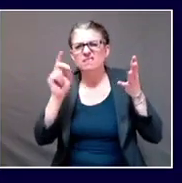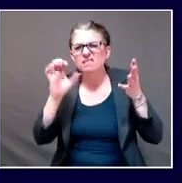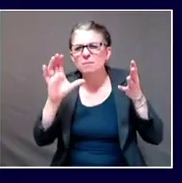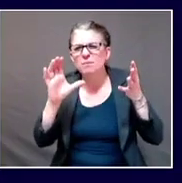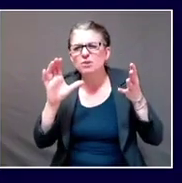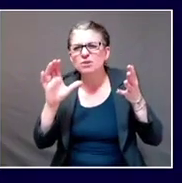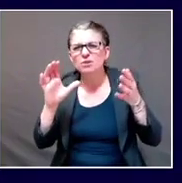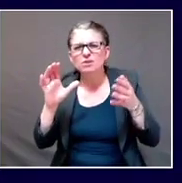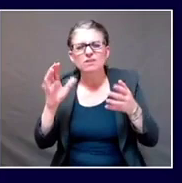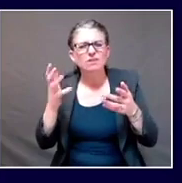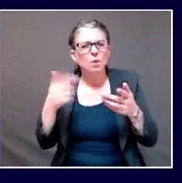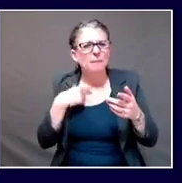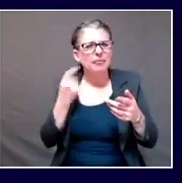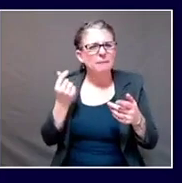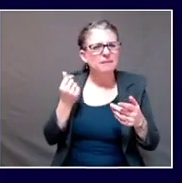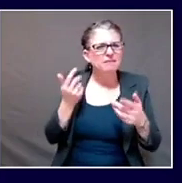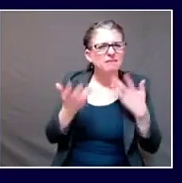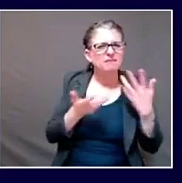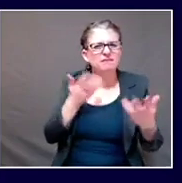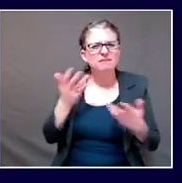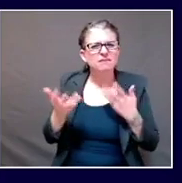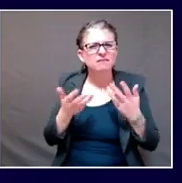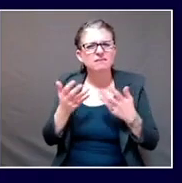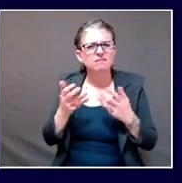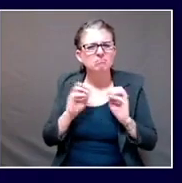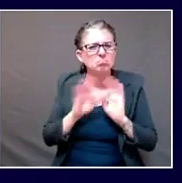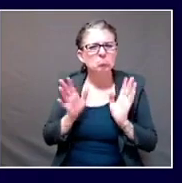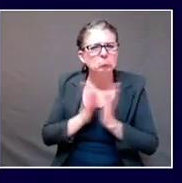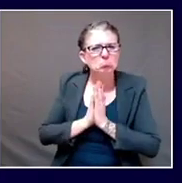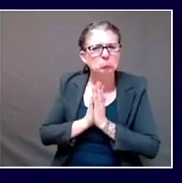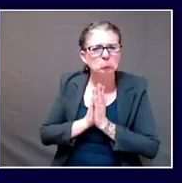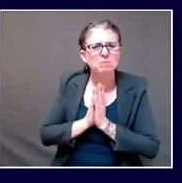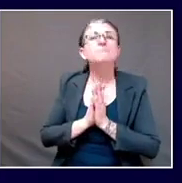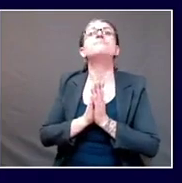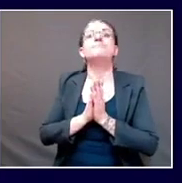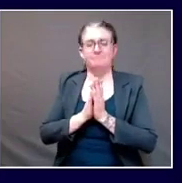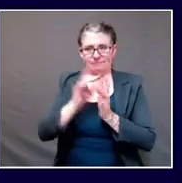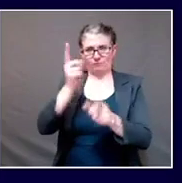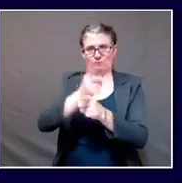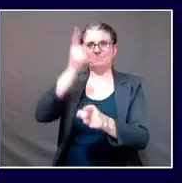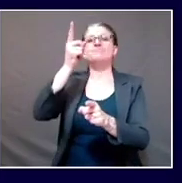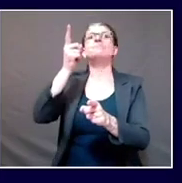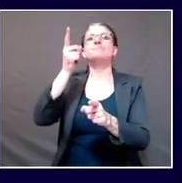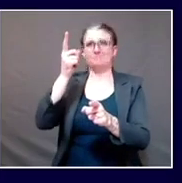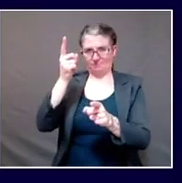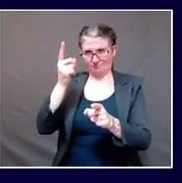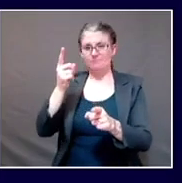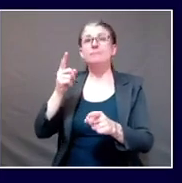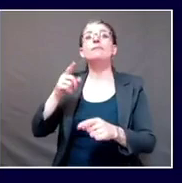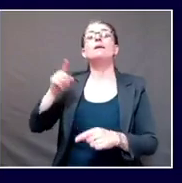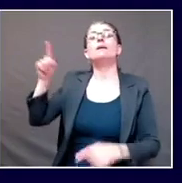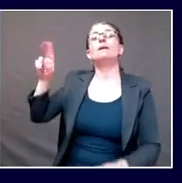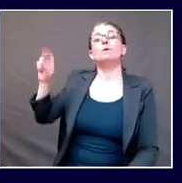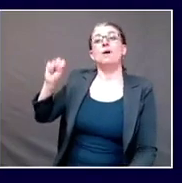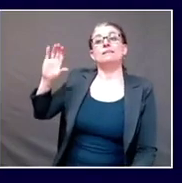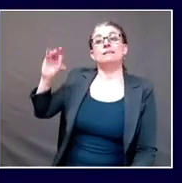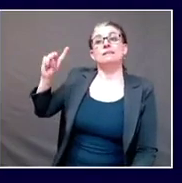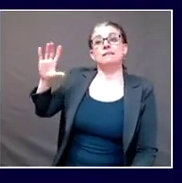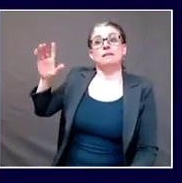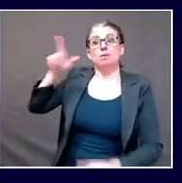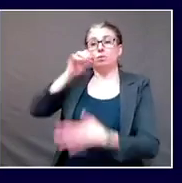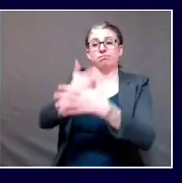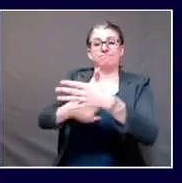It has been told to us by the U.S. CDC, which is really the organization that is engineering that partnership,